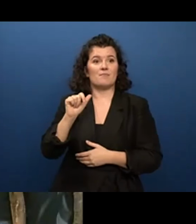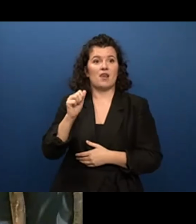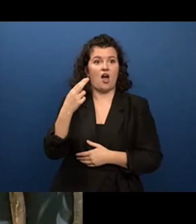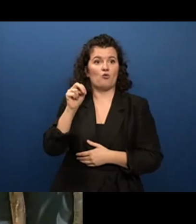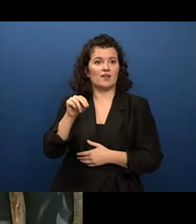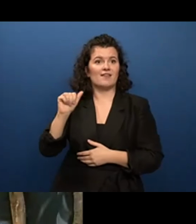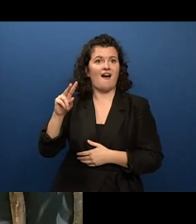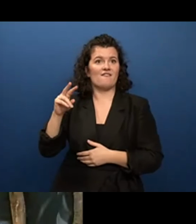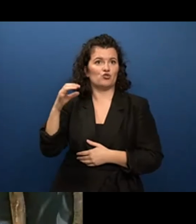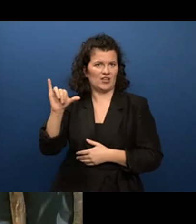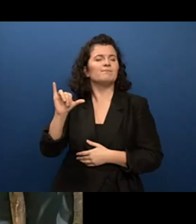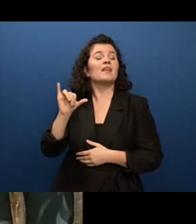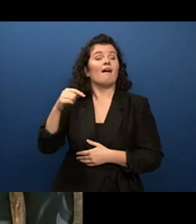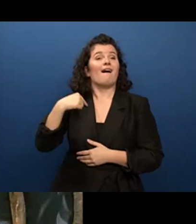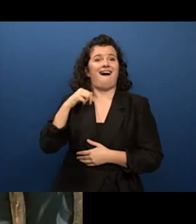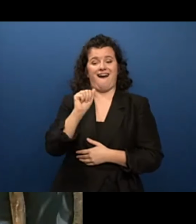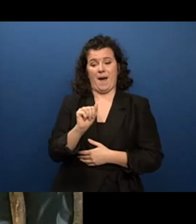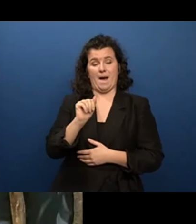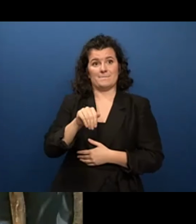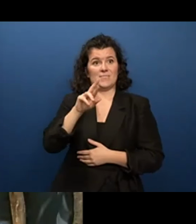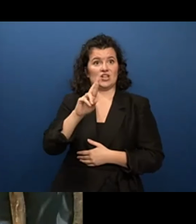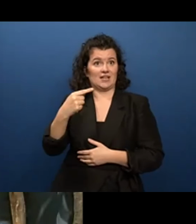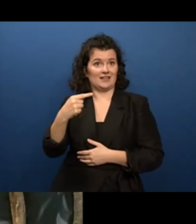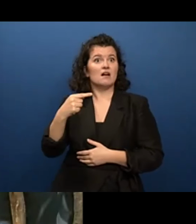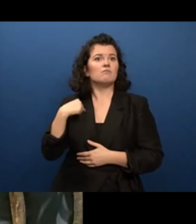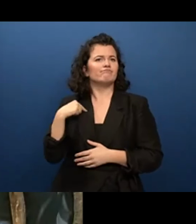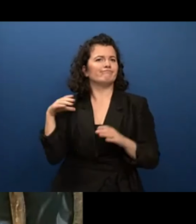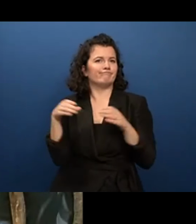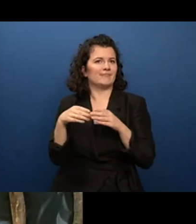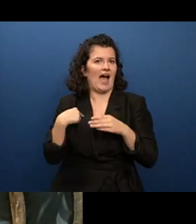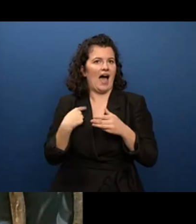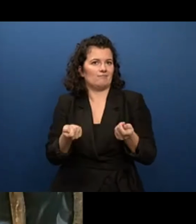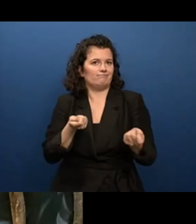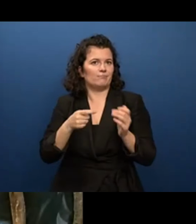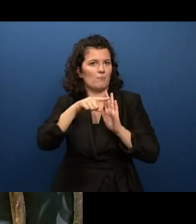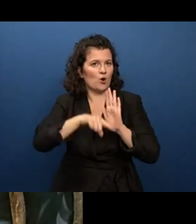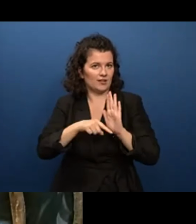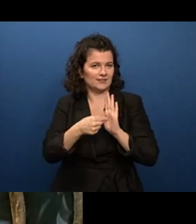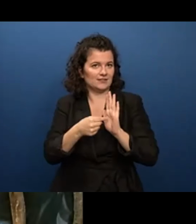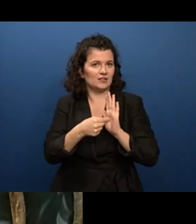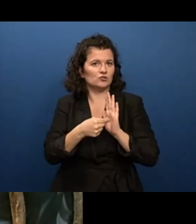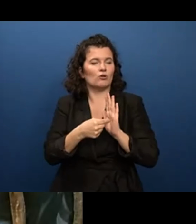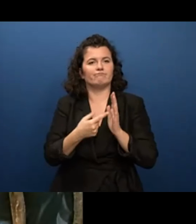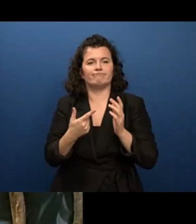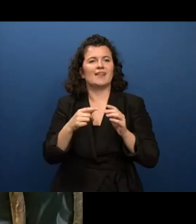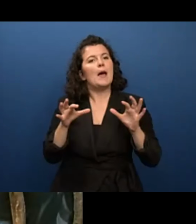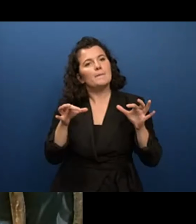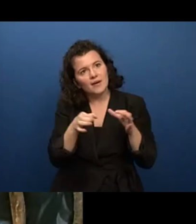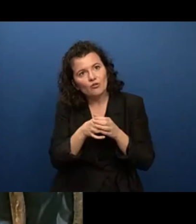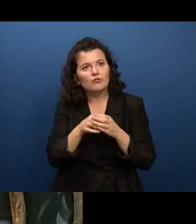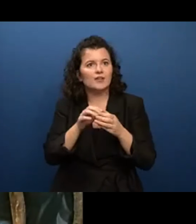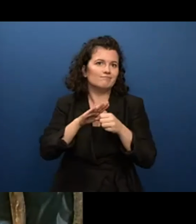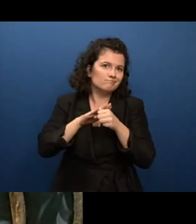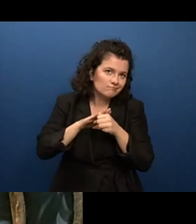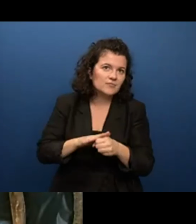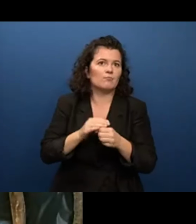Group Minority and Disability Intersectional Discrimination Project. But I'm very pleased to introduce